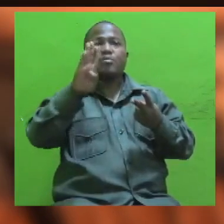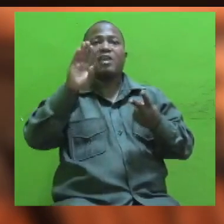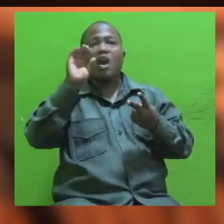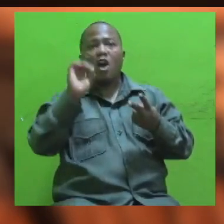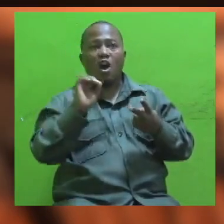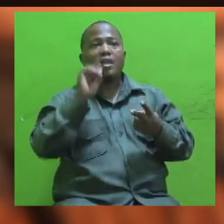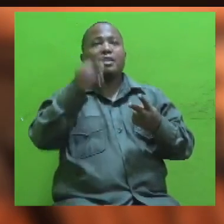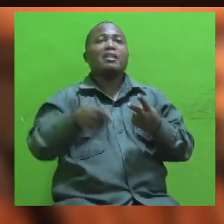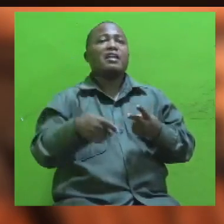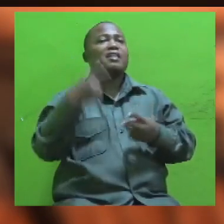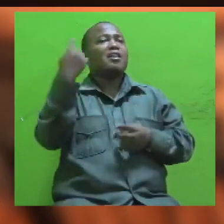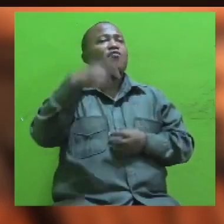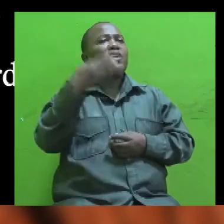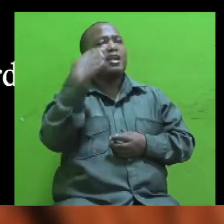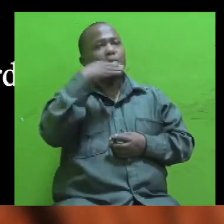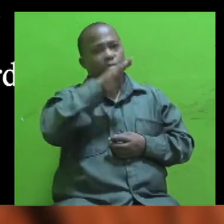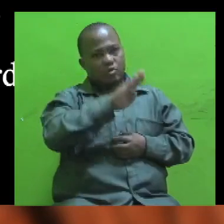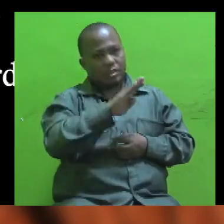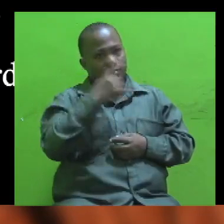important groups within the areas.